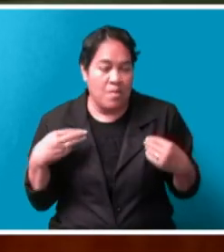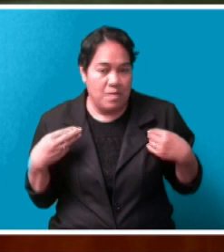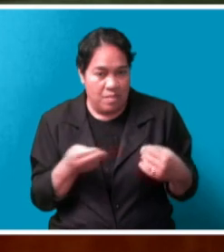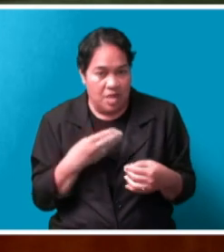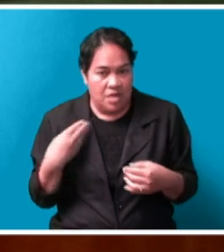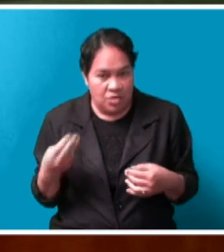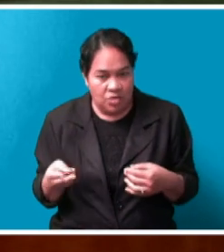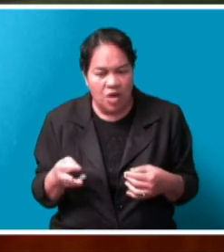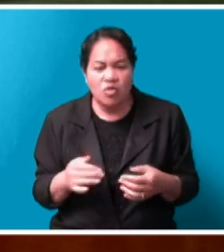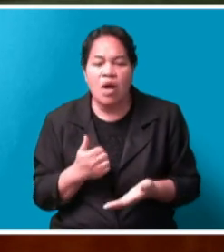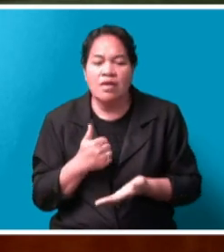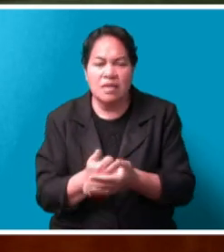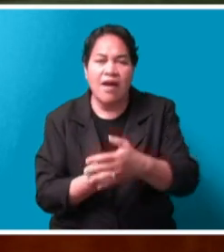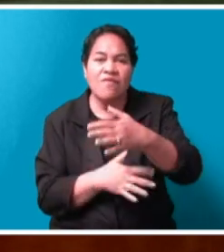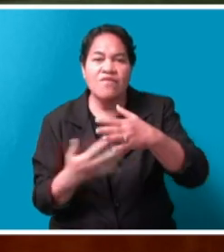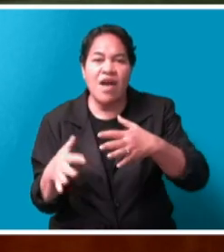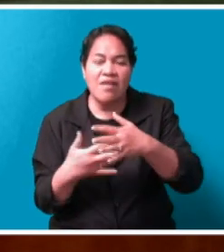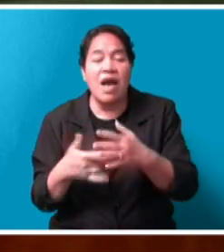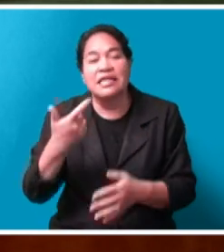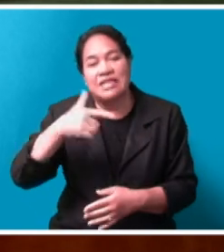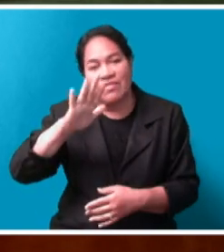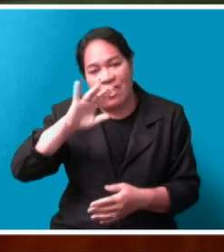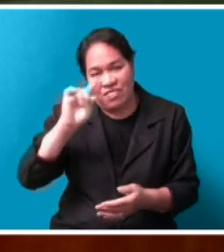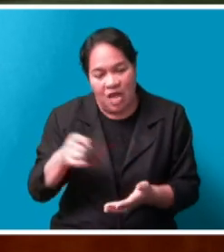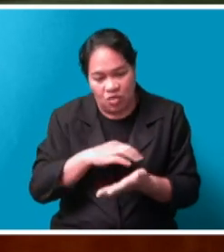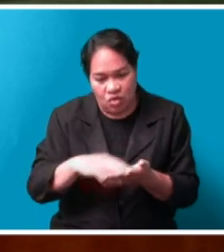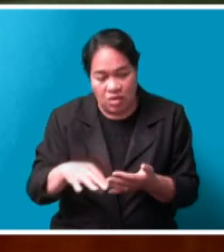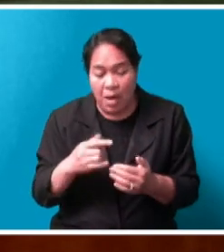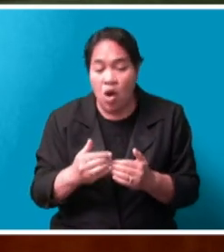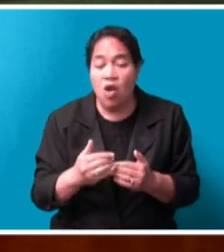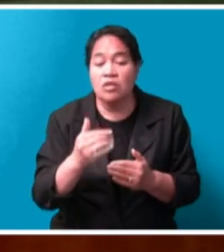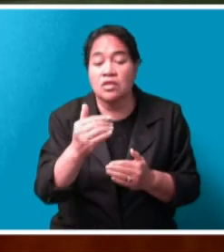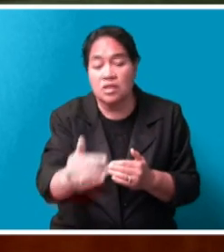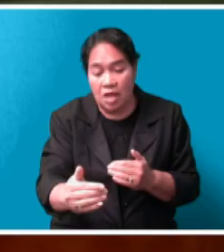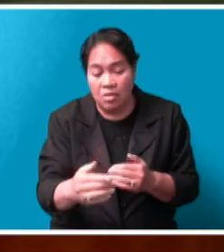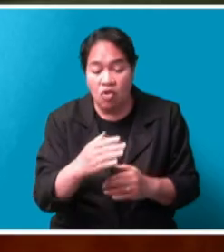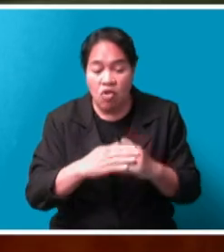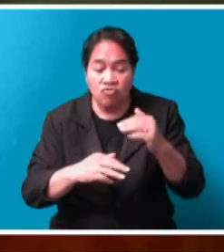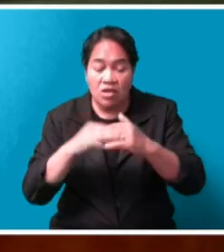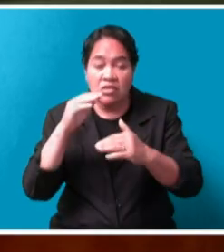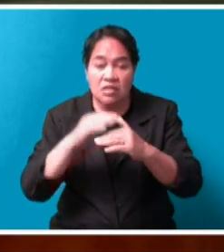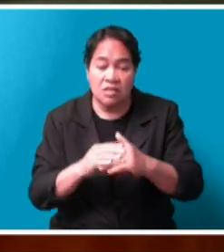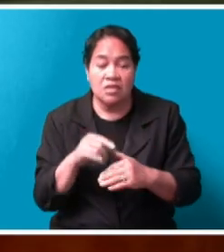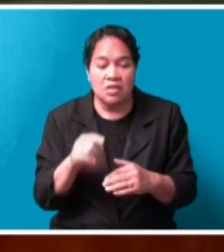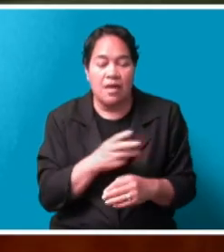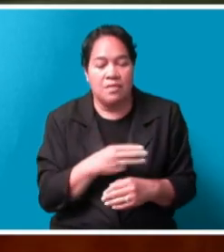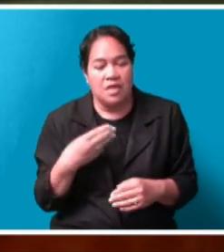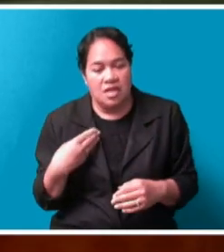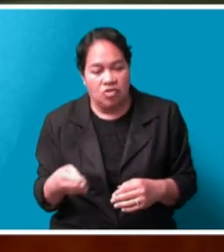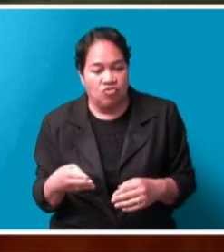fire victims at 75,000, while the long-term fire construction budget is covered by the Ministry of Housing at